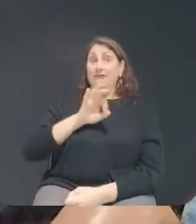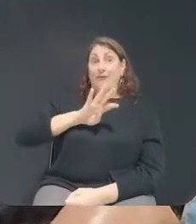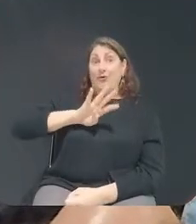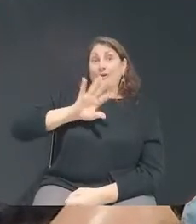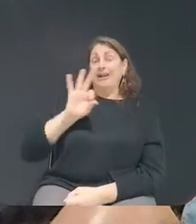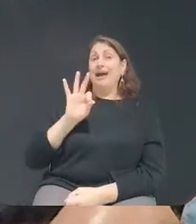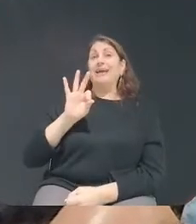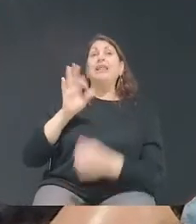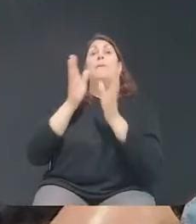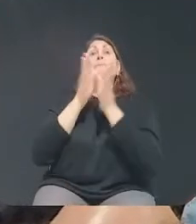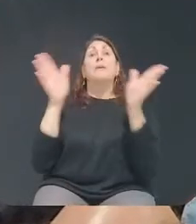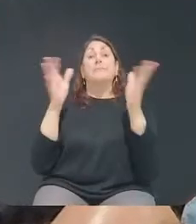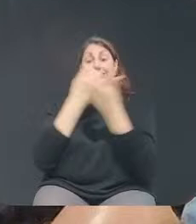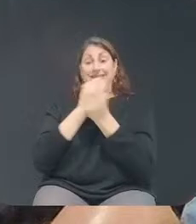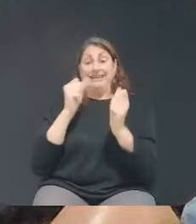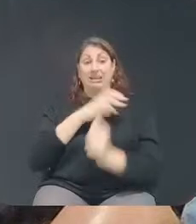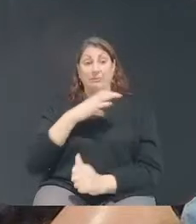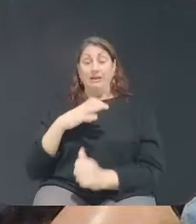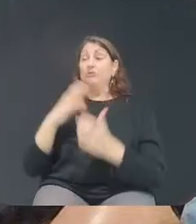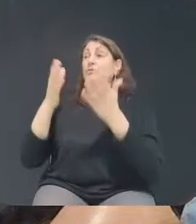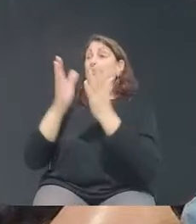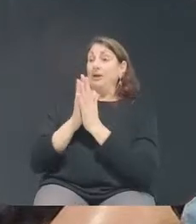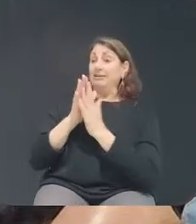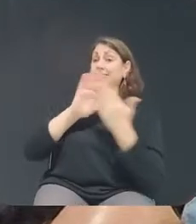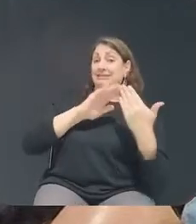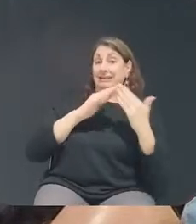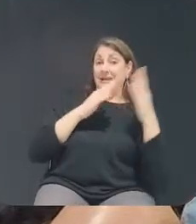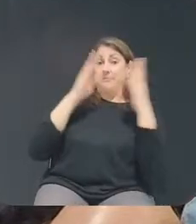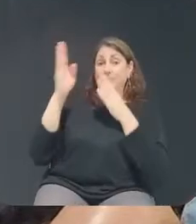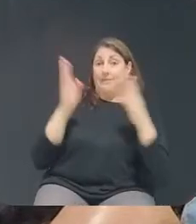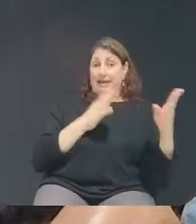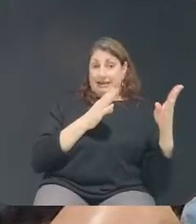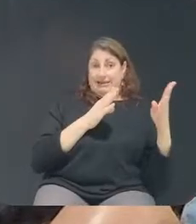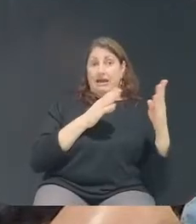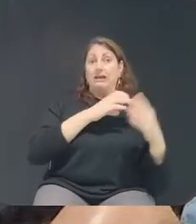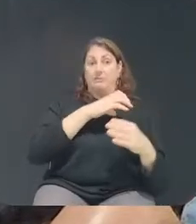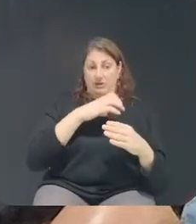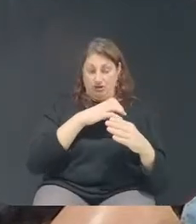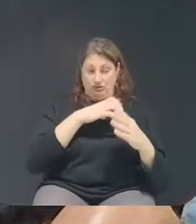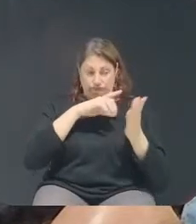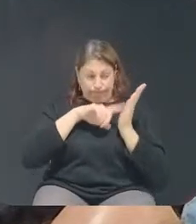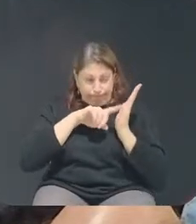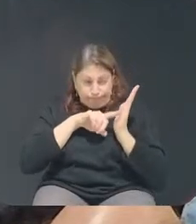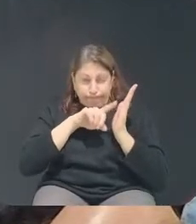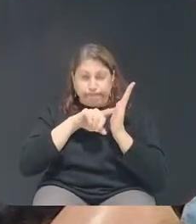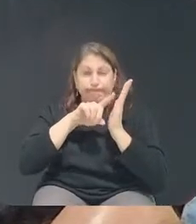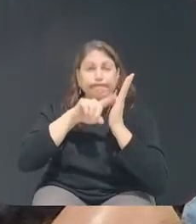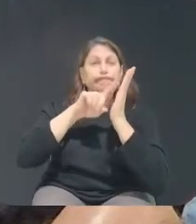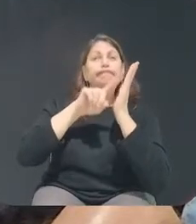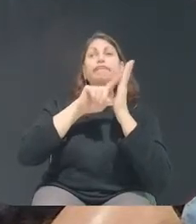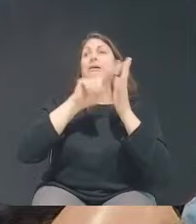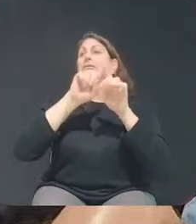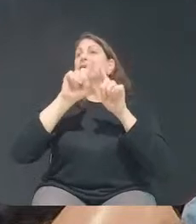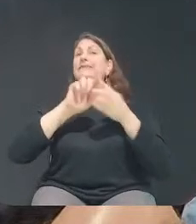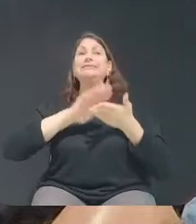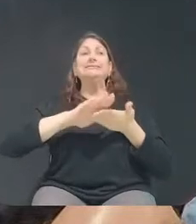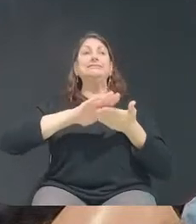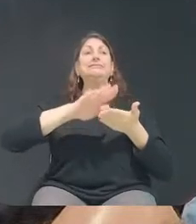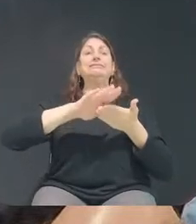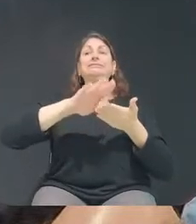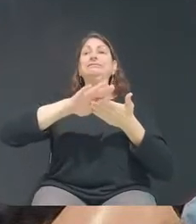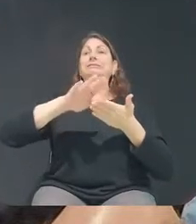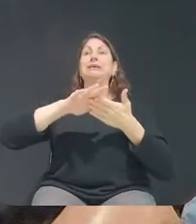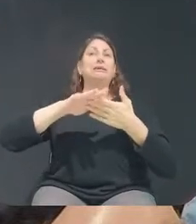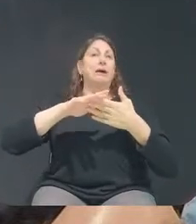Safety Committee requested that the City Planning Commission conduct a survey of sanitary facilities in Pioneer Square to evaluate the